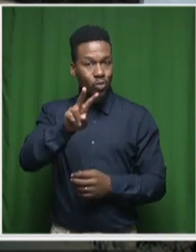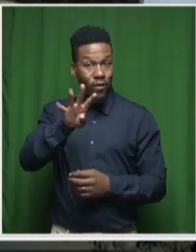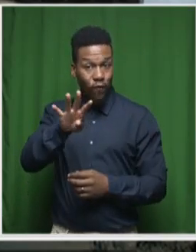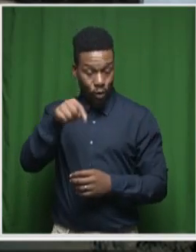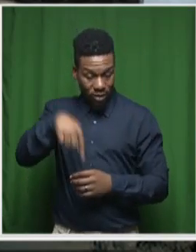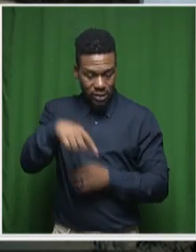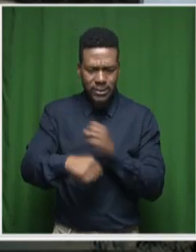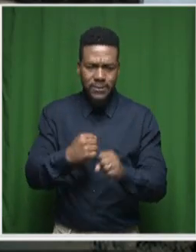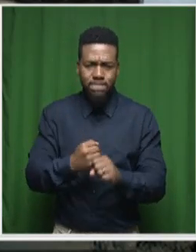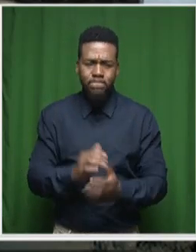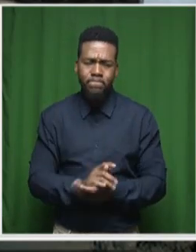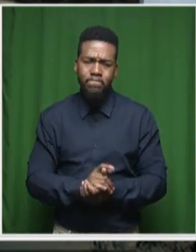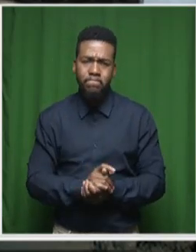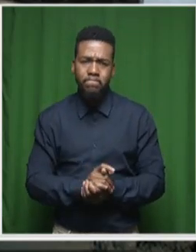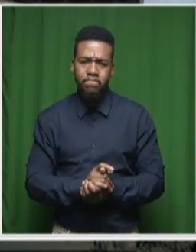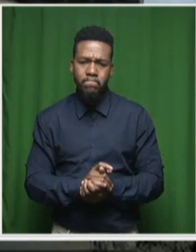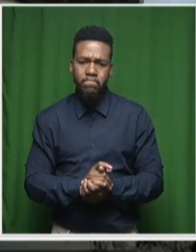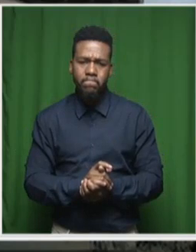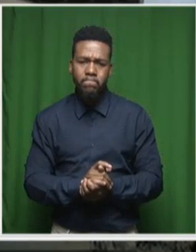have?